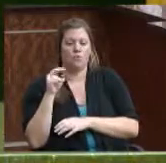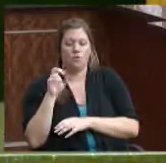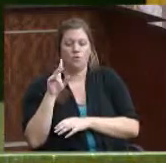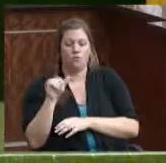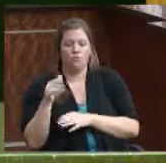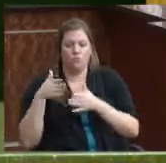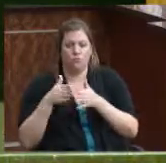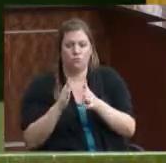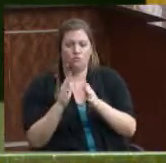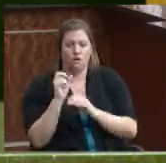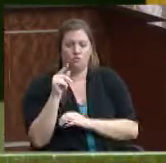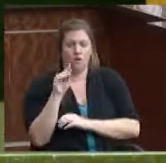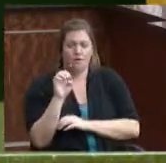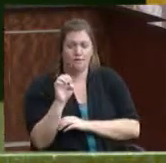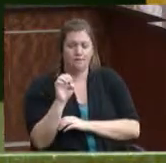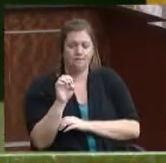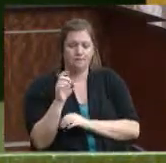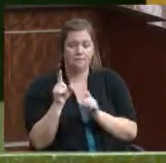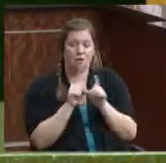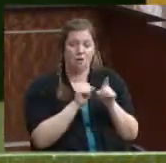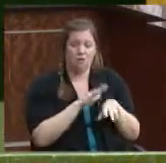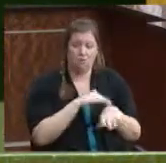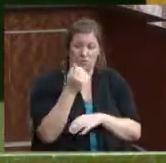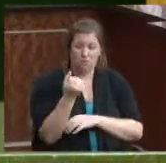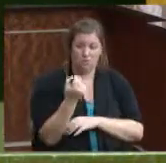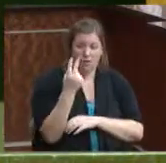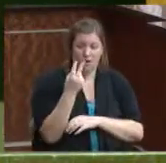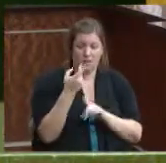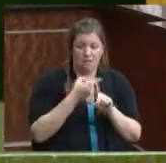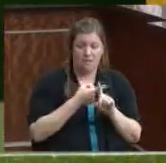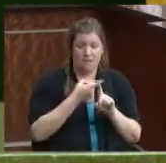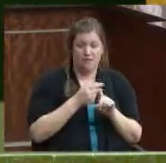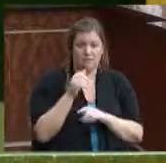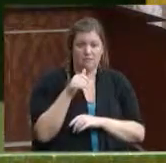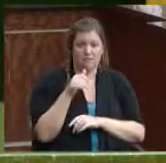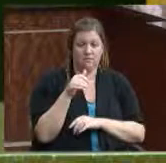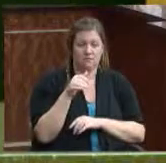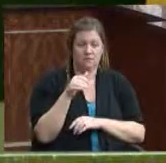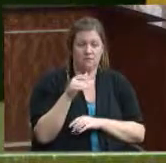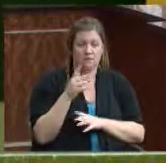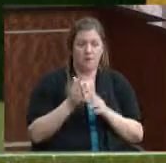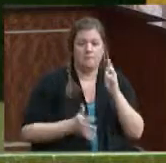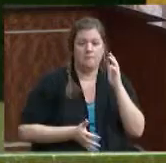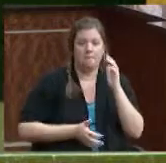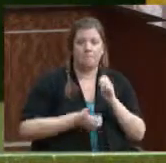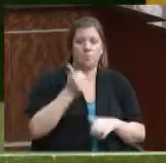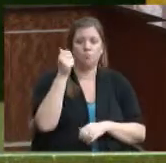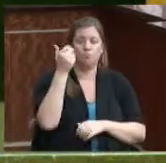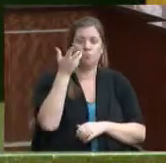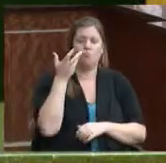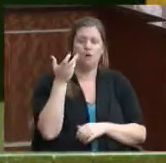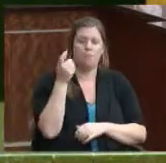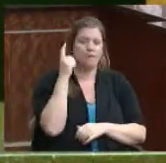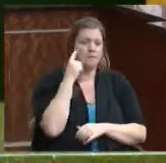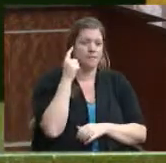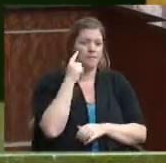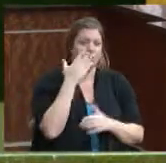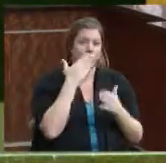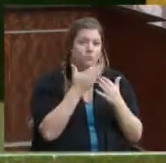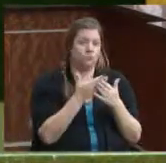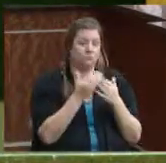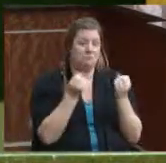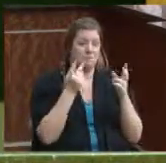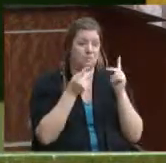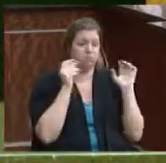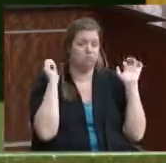Greens. And then on the 12th, the Muppets Most Wanted movie was at McCullough Field, and I think that was a very good turnout